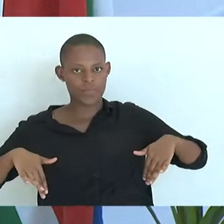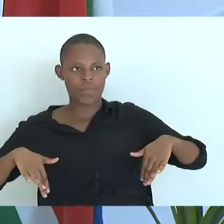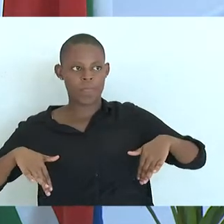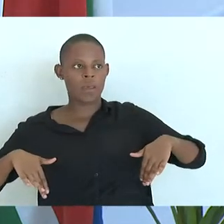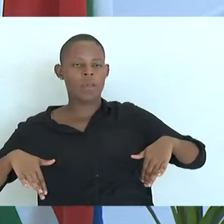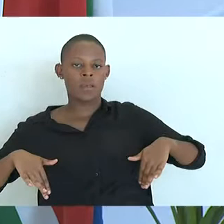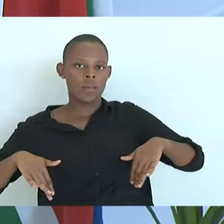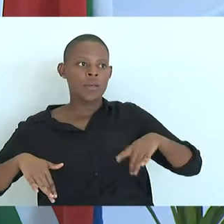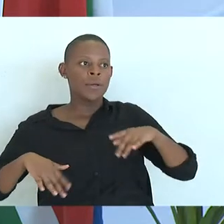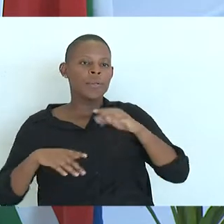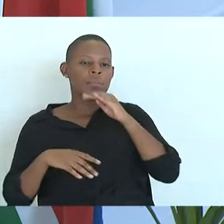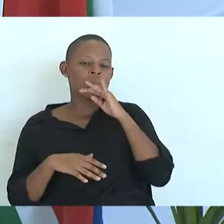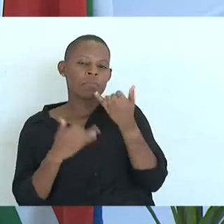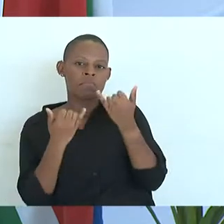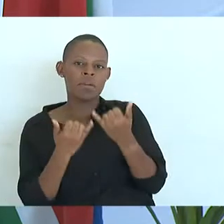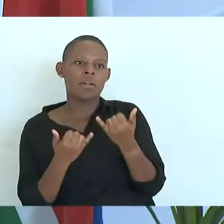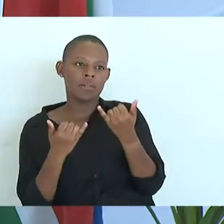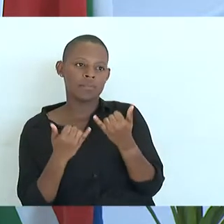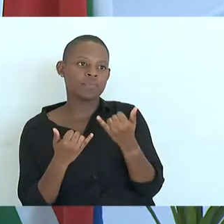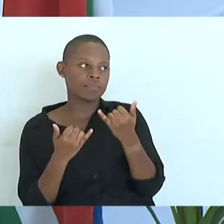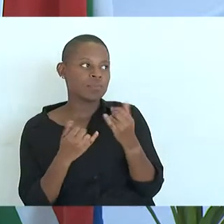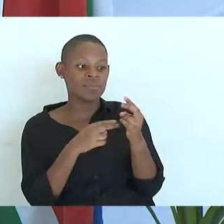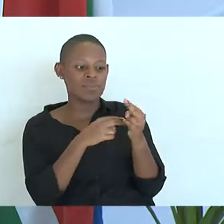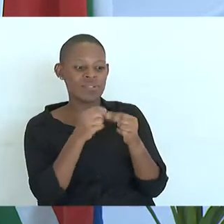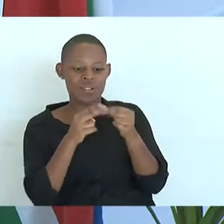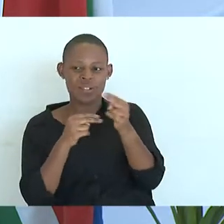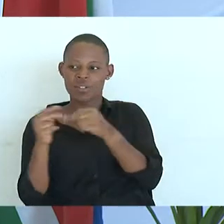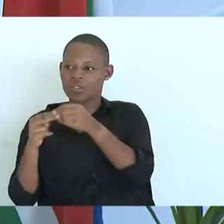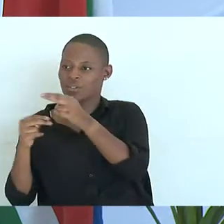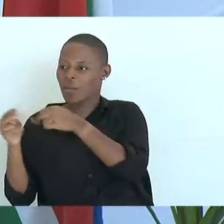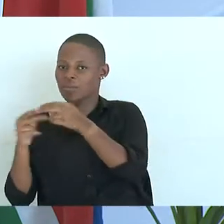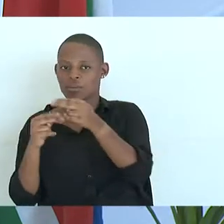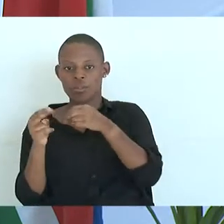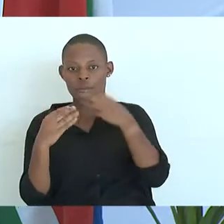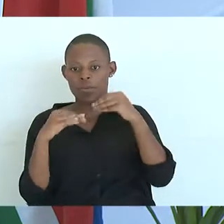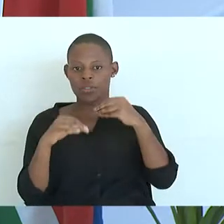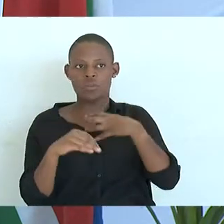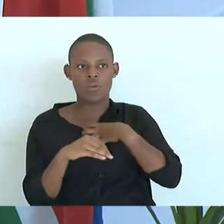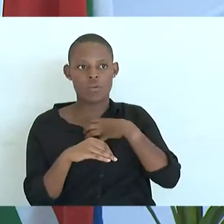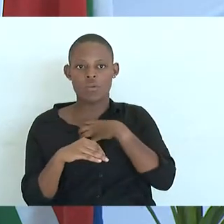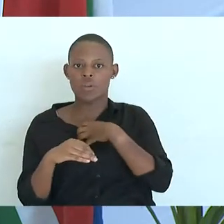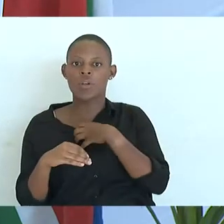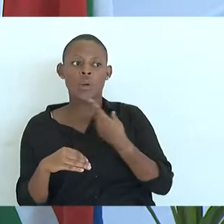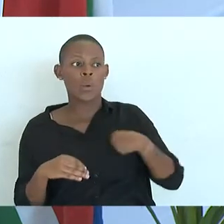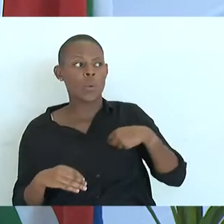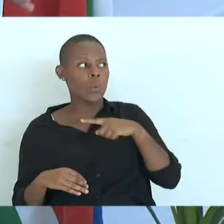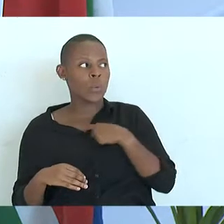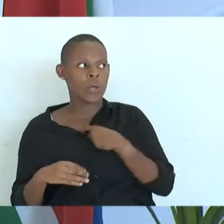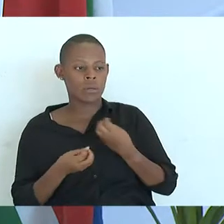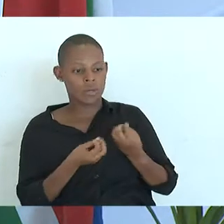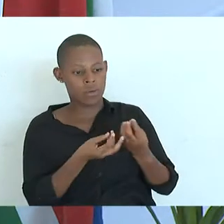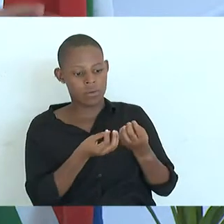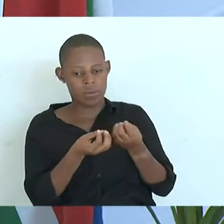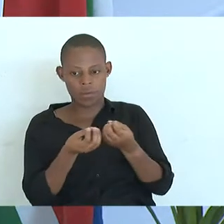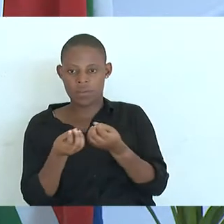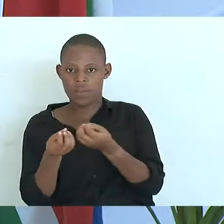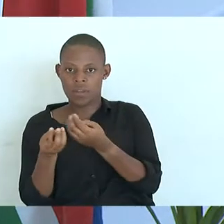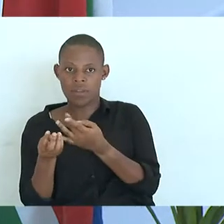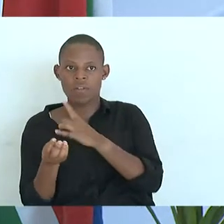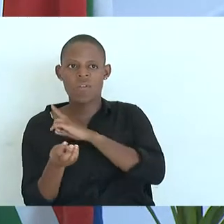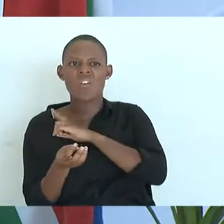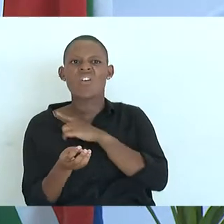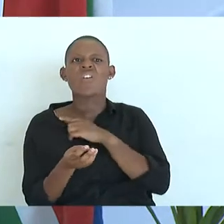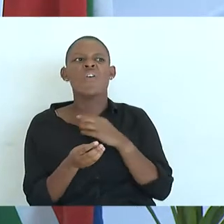sihlanganise abantu beyitolo. Sikwazi ukubalekelela ukuthi bathole isitoko nokuvuselela